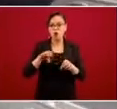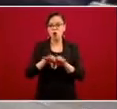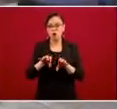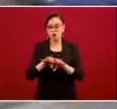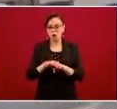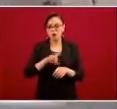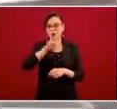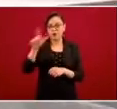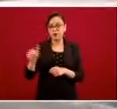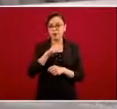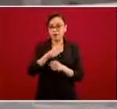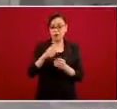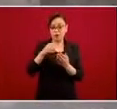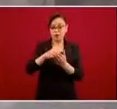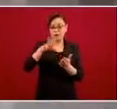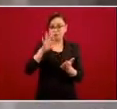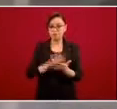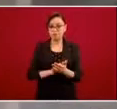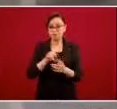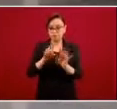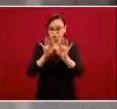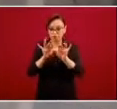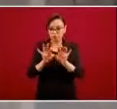software, simulations are run to